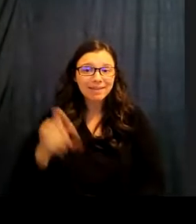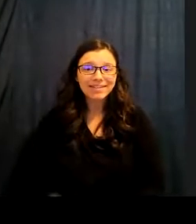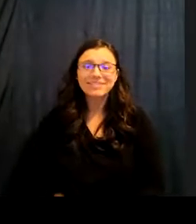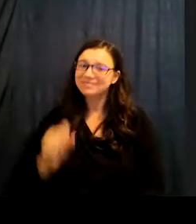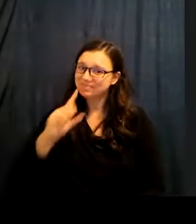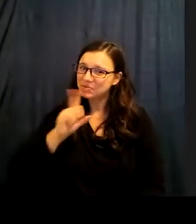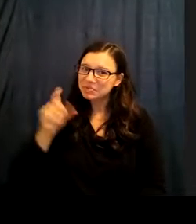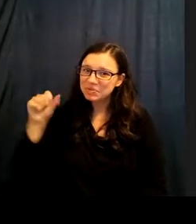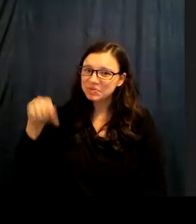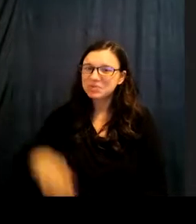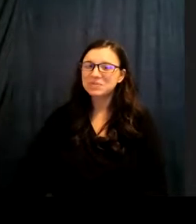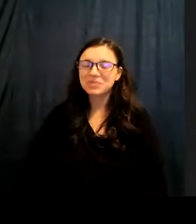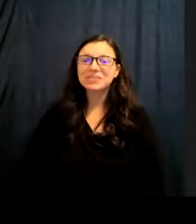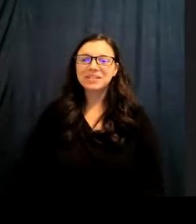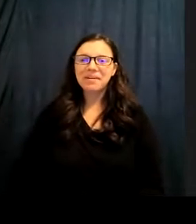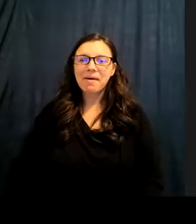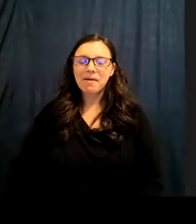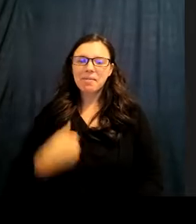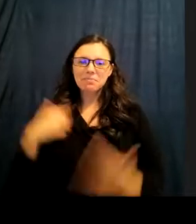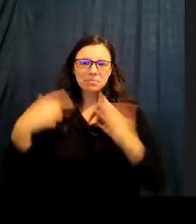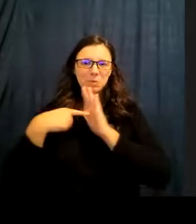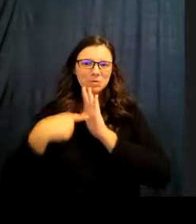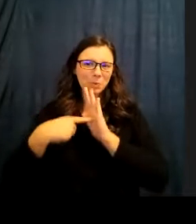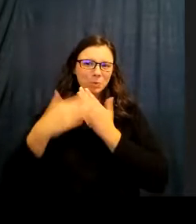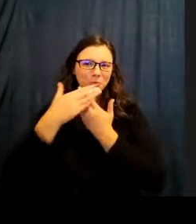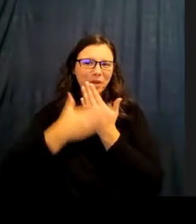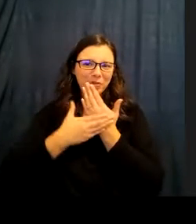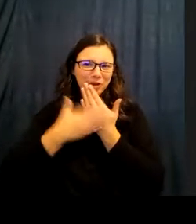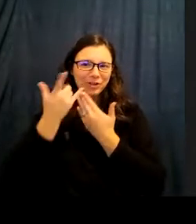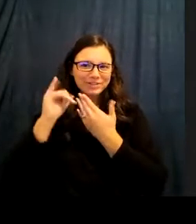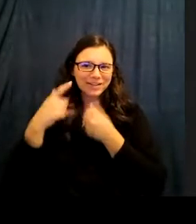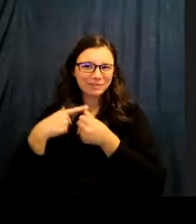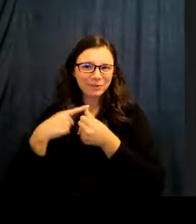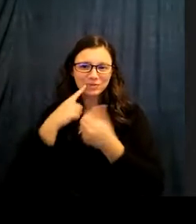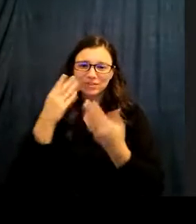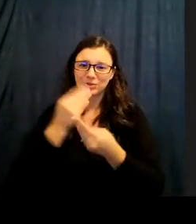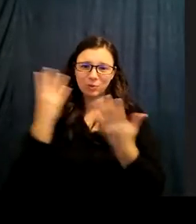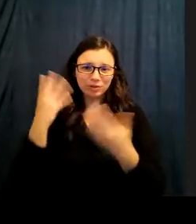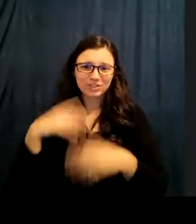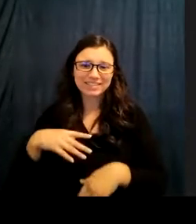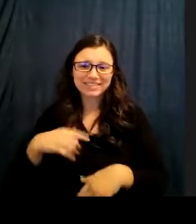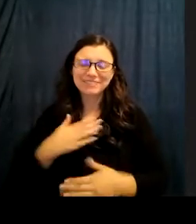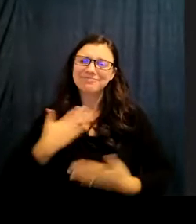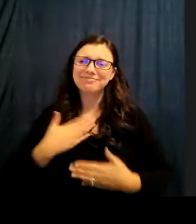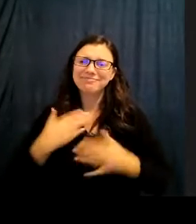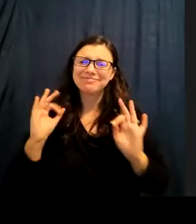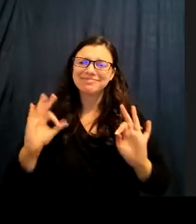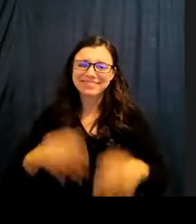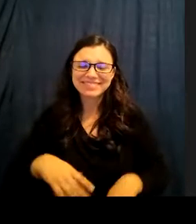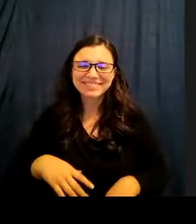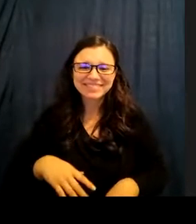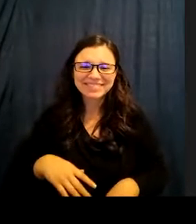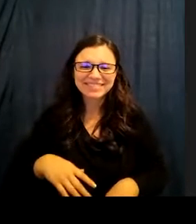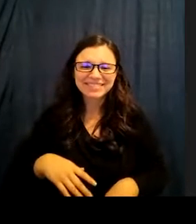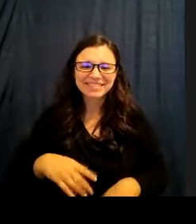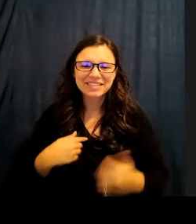Sure. I'll show you the cover first. This is absolutely gorgeous. I'm so glad. If you can, I'm